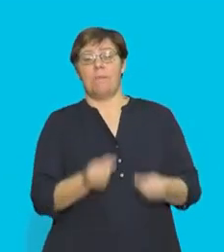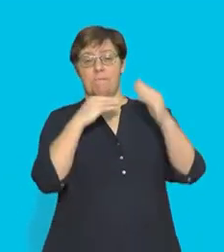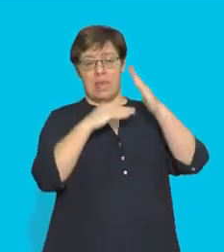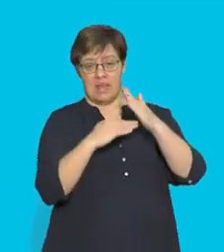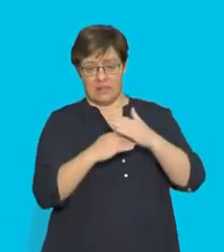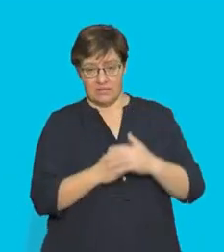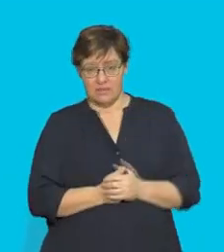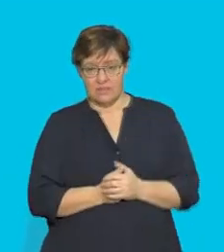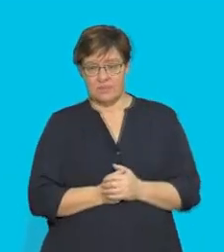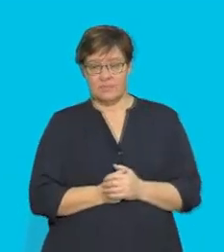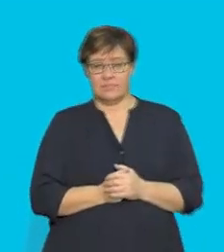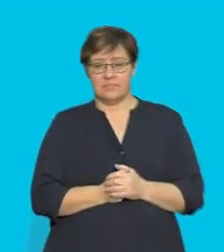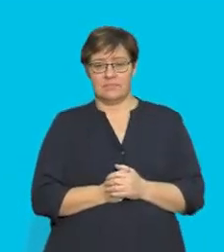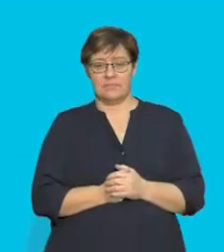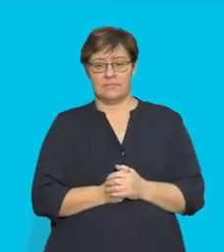one of the angles.